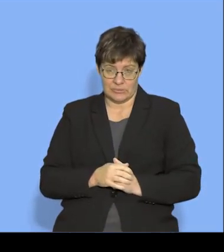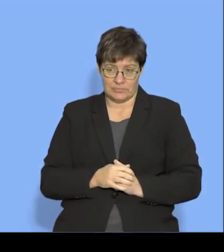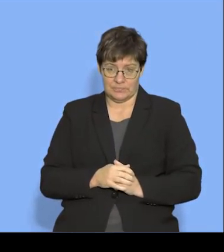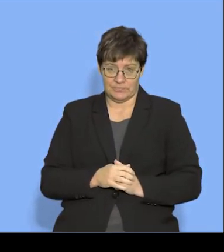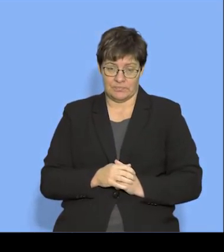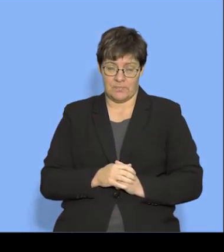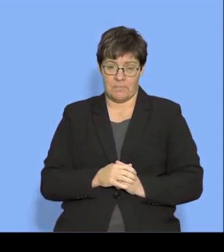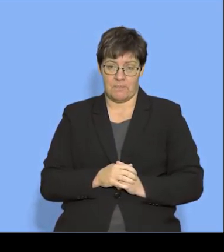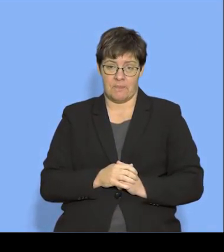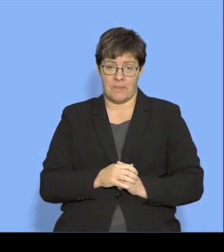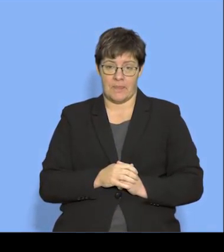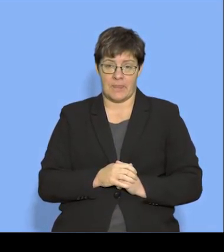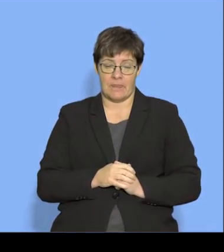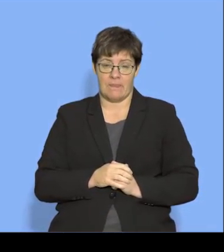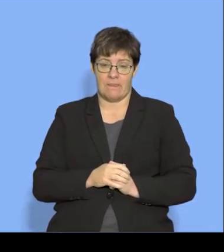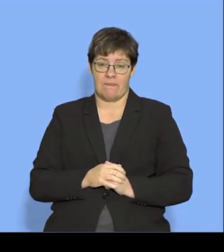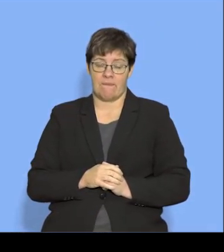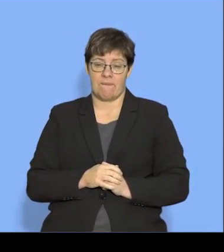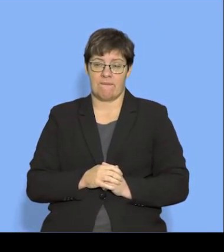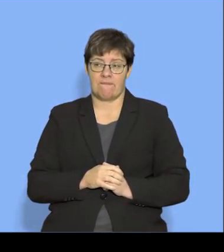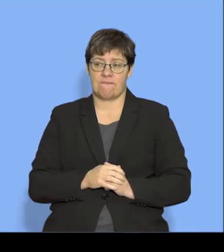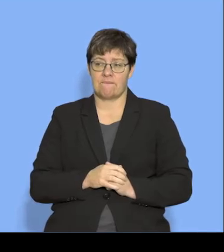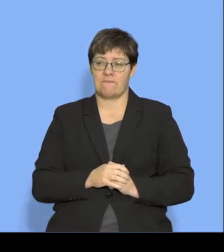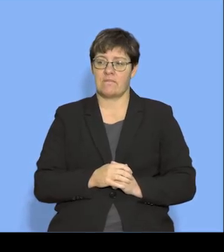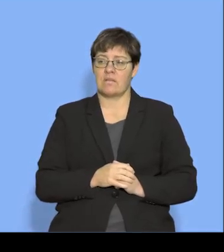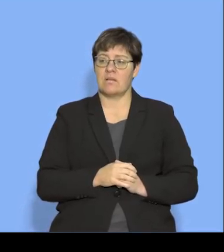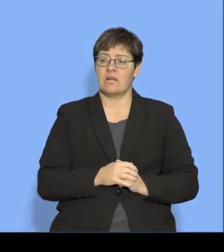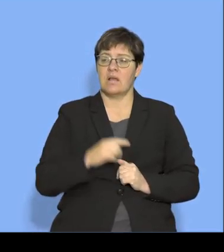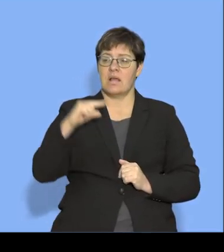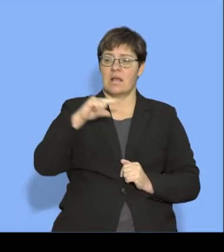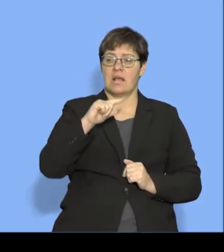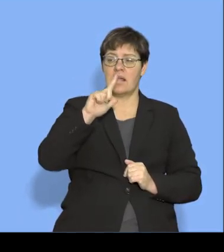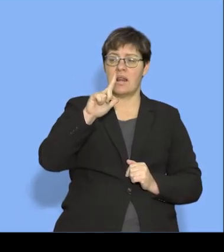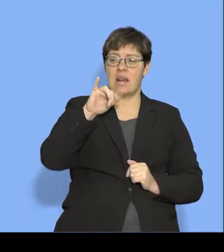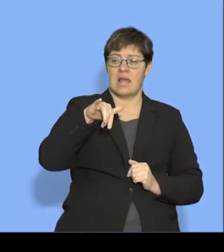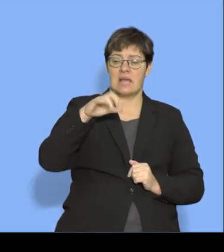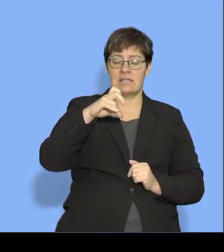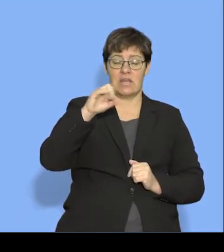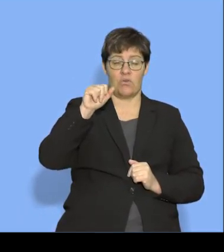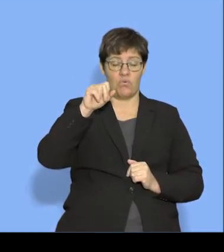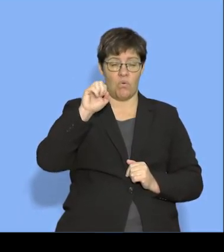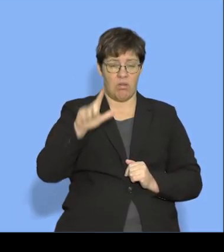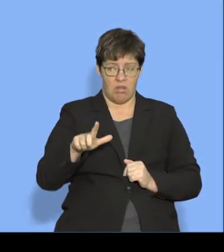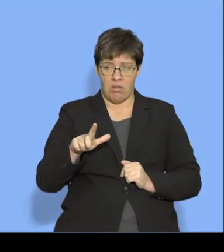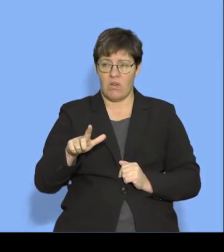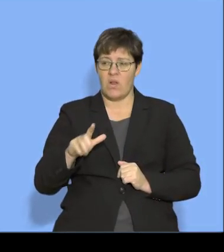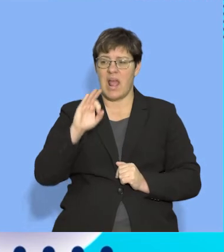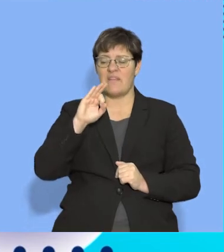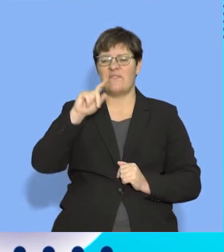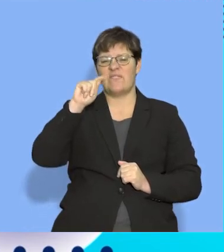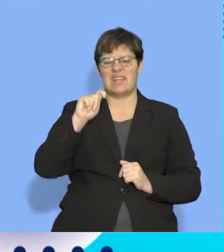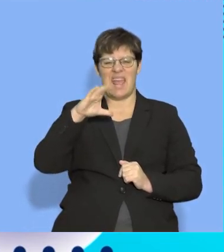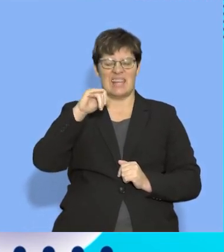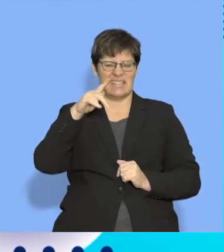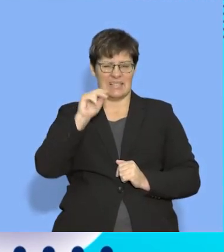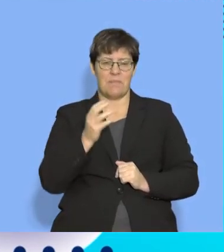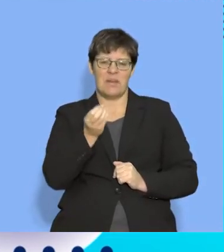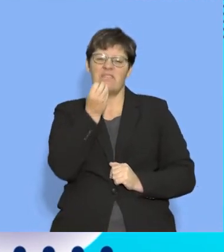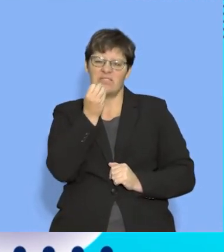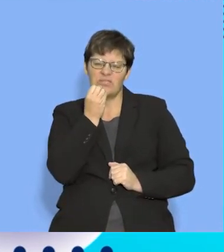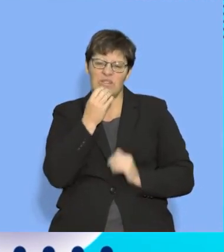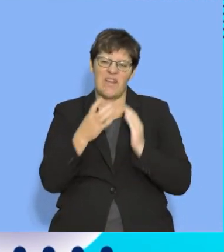central capillary in the villi. When we talk about glycerol and fatty acids, that's the breakdown of your fats. So when you consume